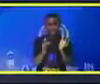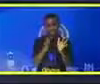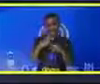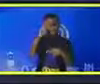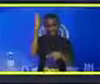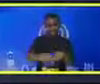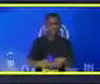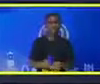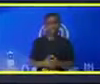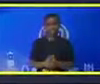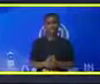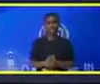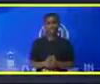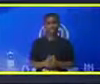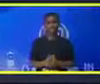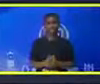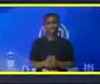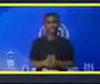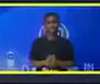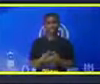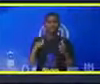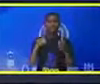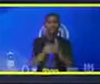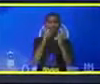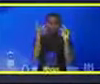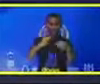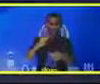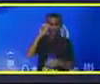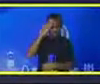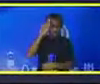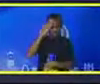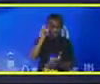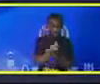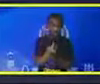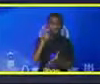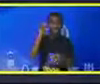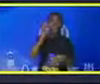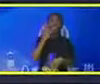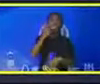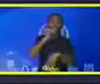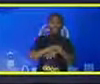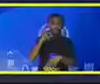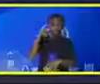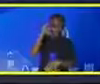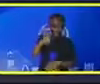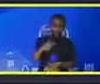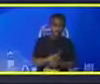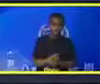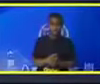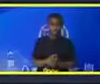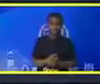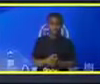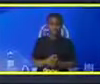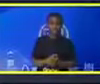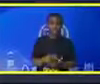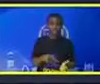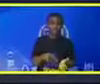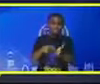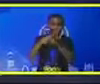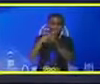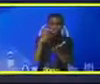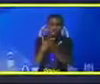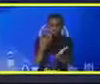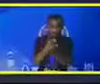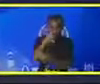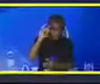Christ. How do I know favor is on you? Hear me. The proof of favor is not money. You don't need favor to have